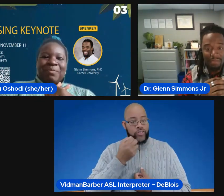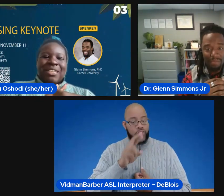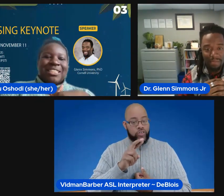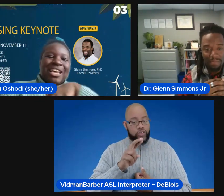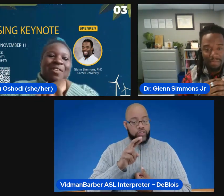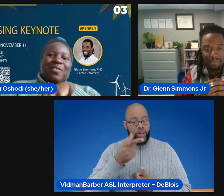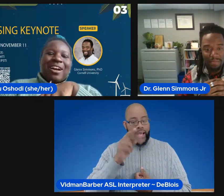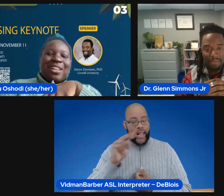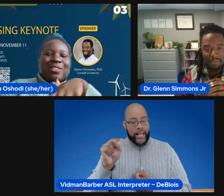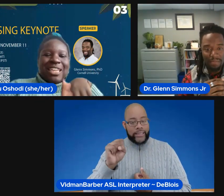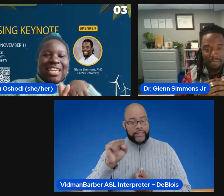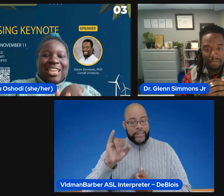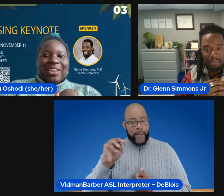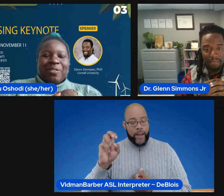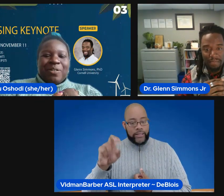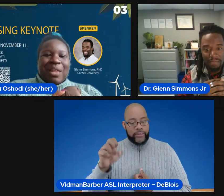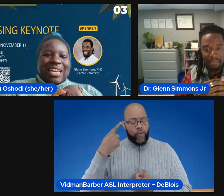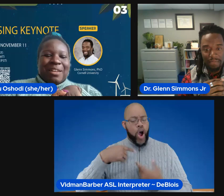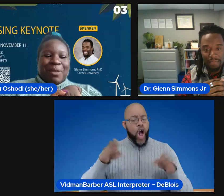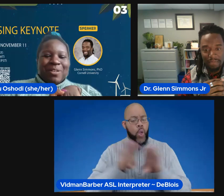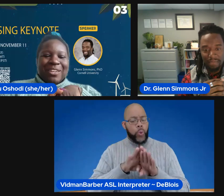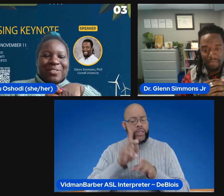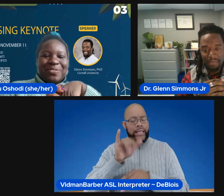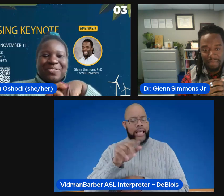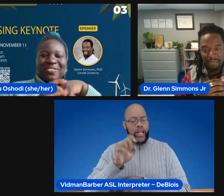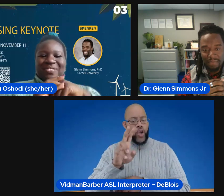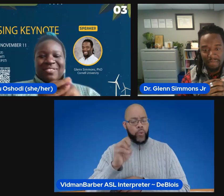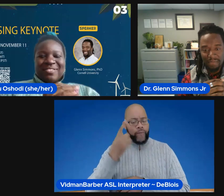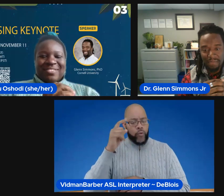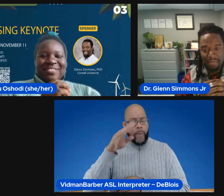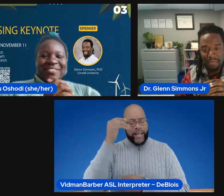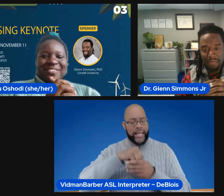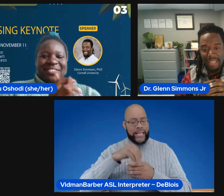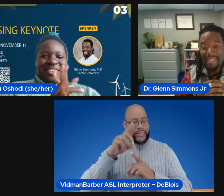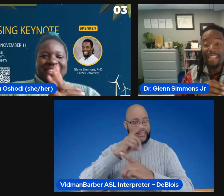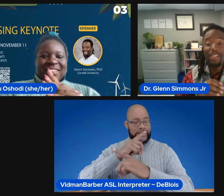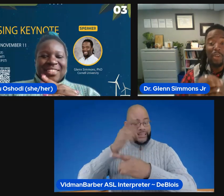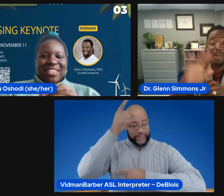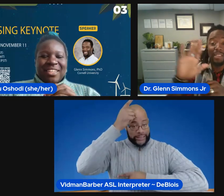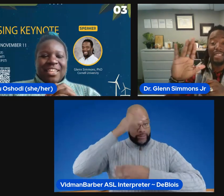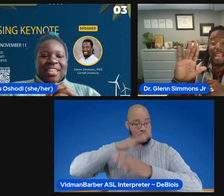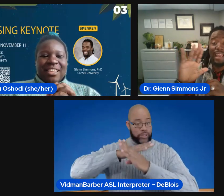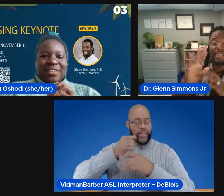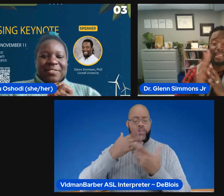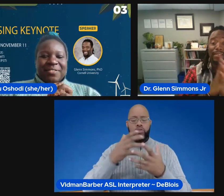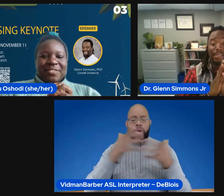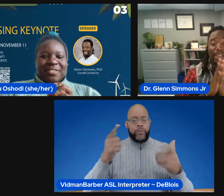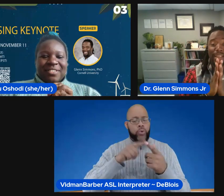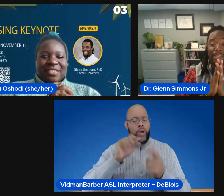Glenn Simmons for our closing keynote for Black and Immuno. And thank you so much